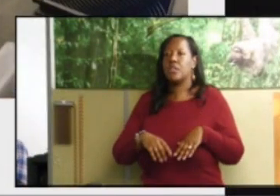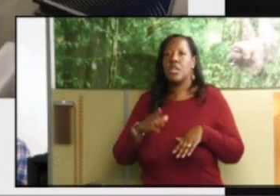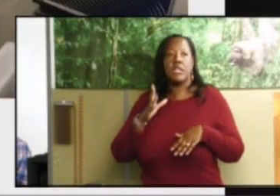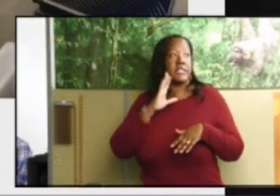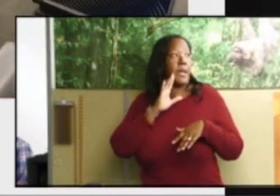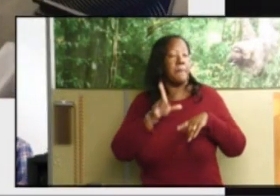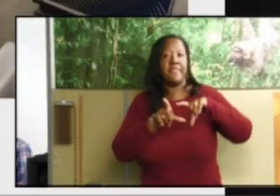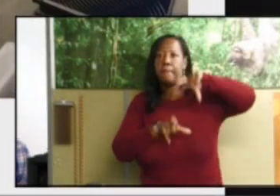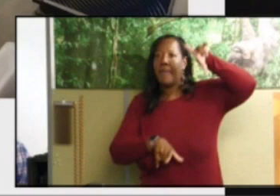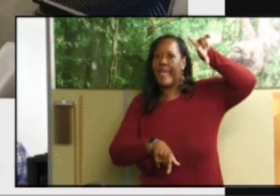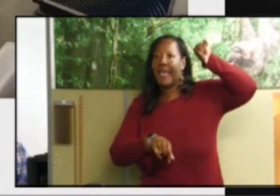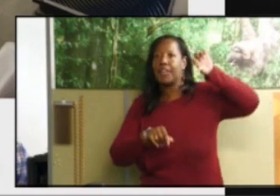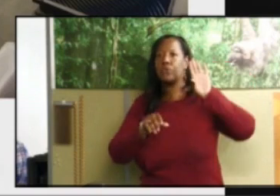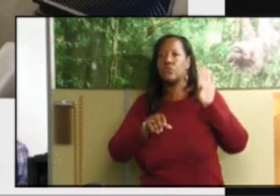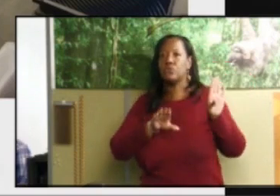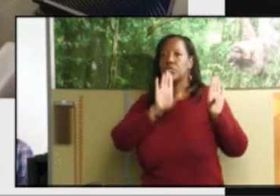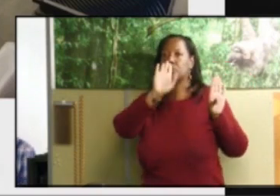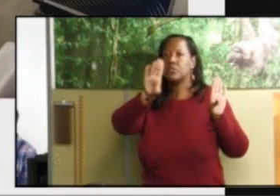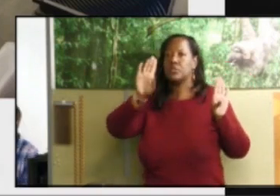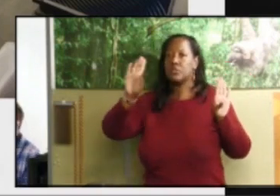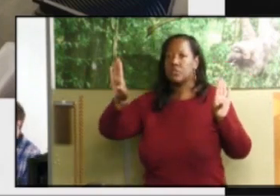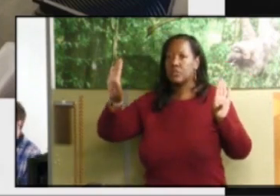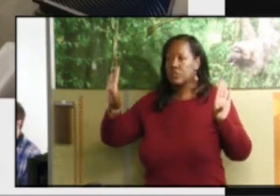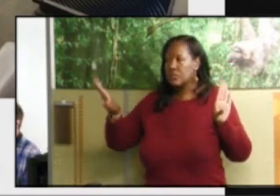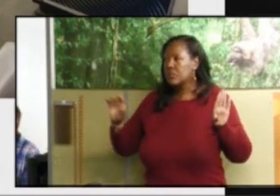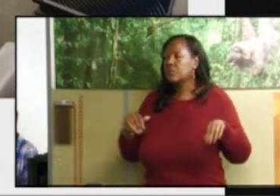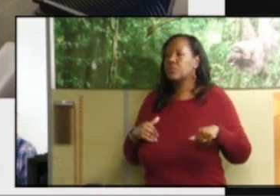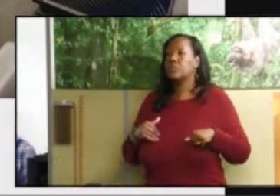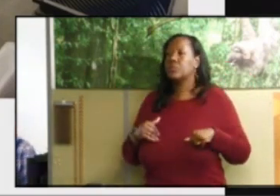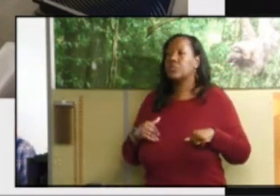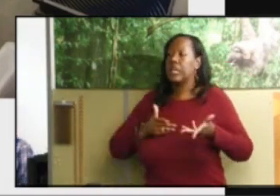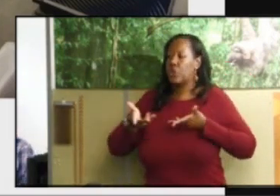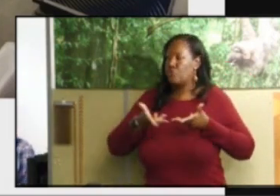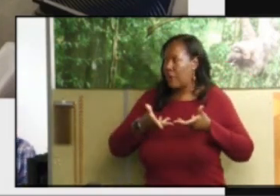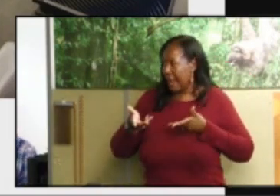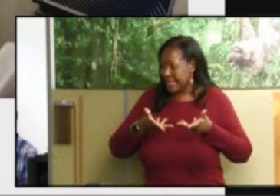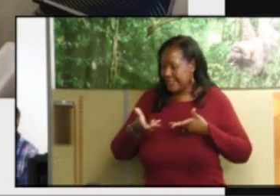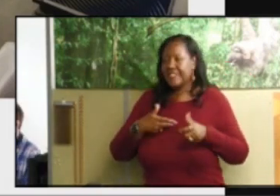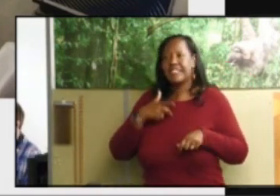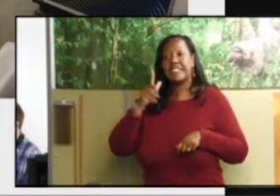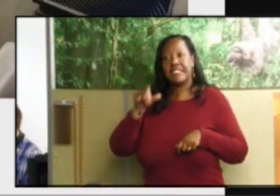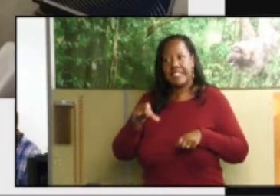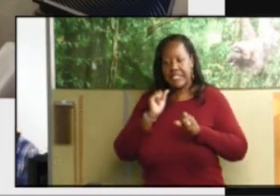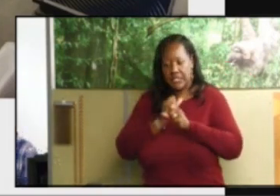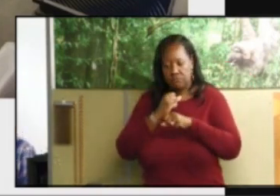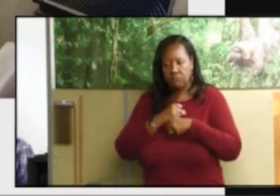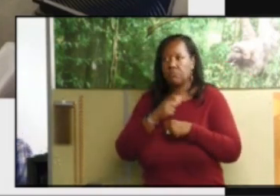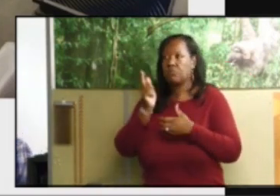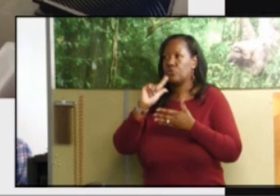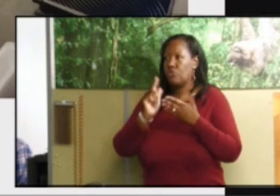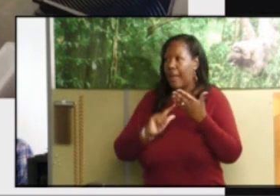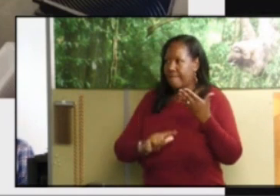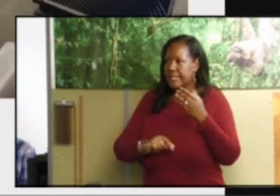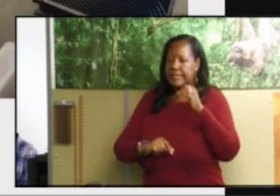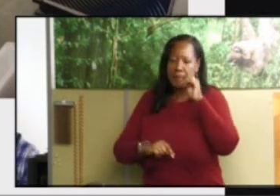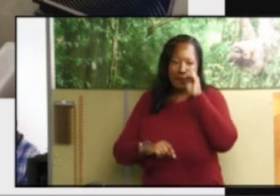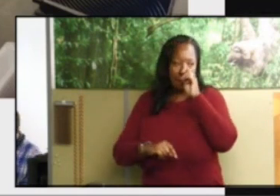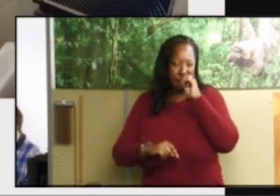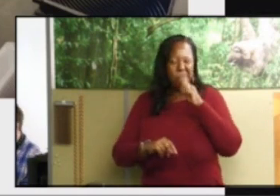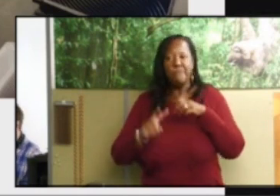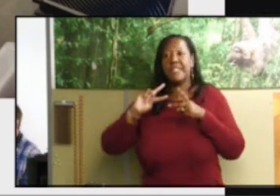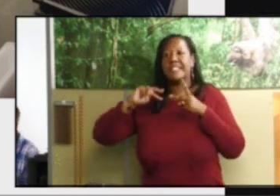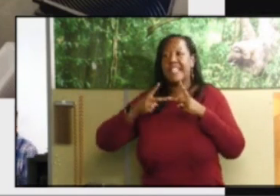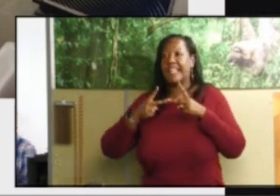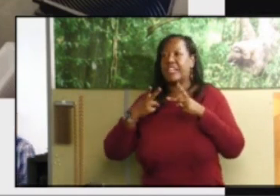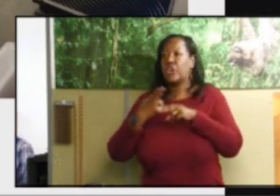shown at the bottom right. Interactives also needing to be produced graphically, and secondary graphics